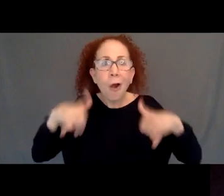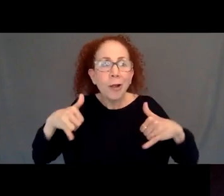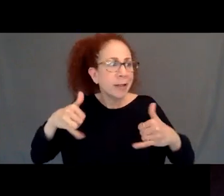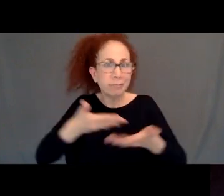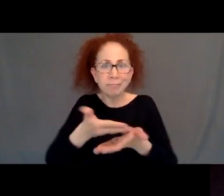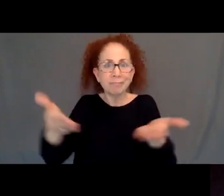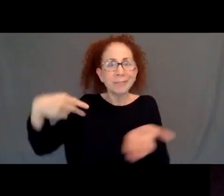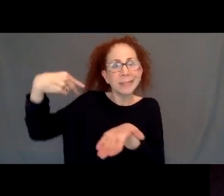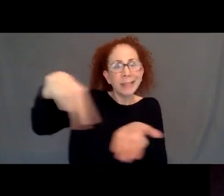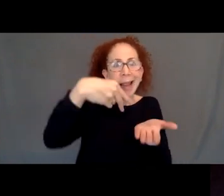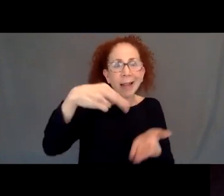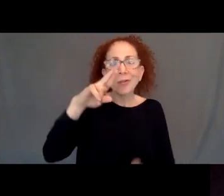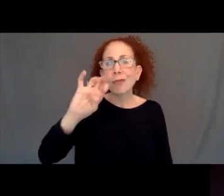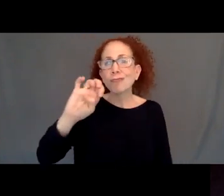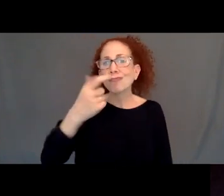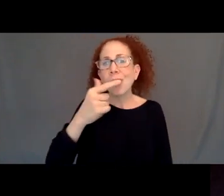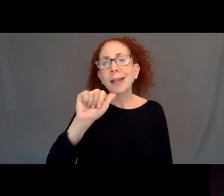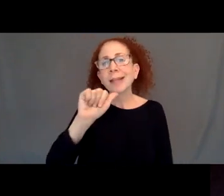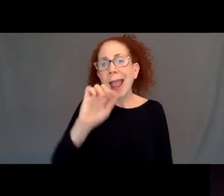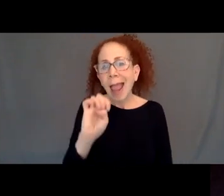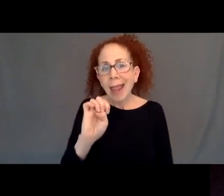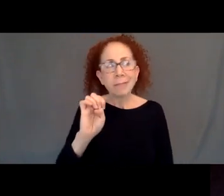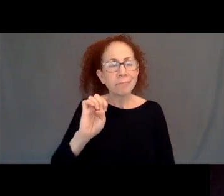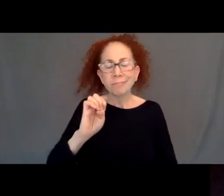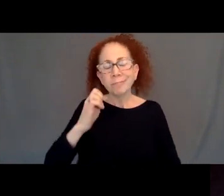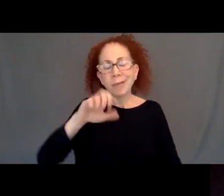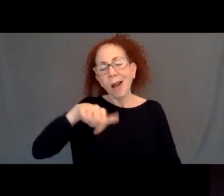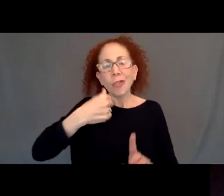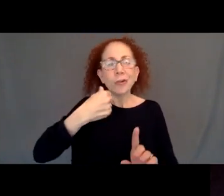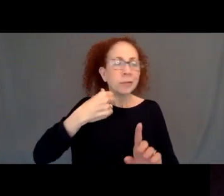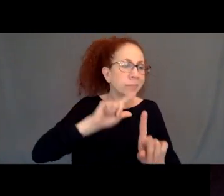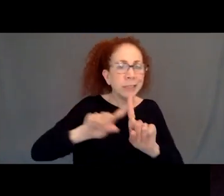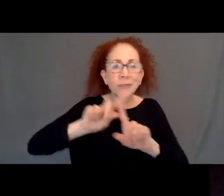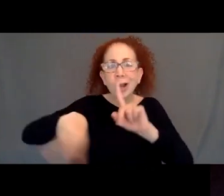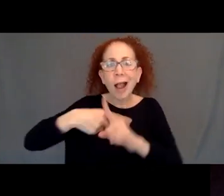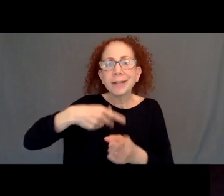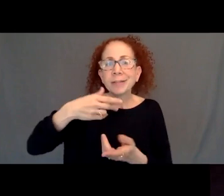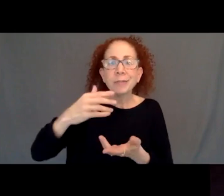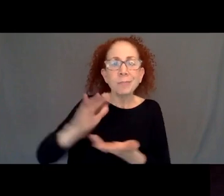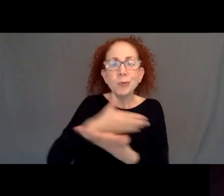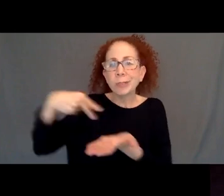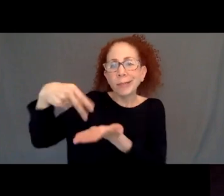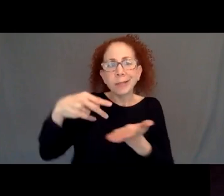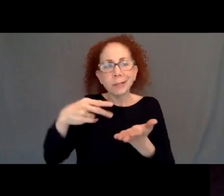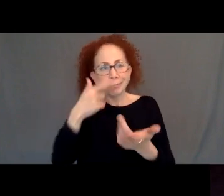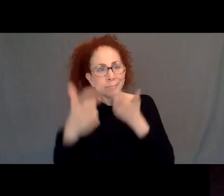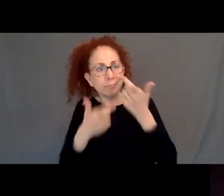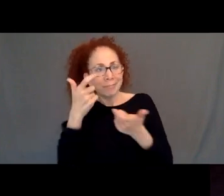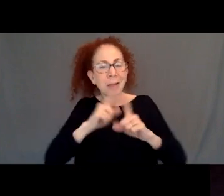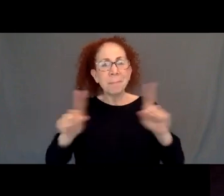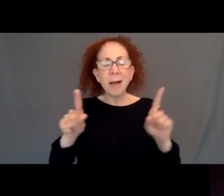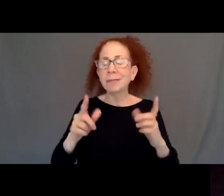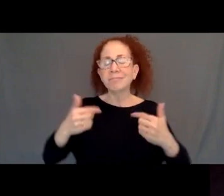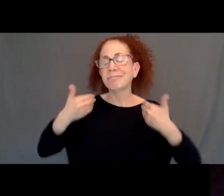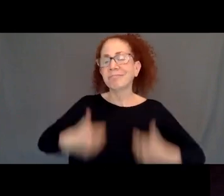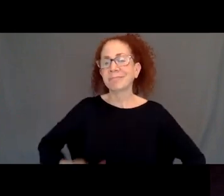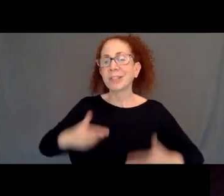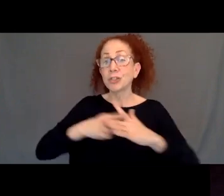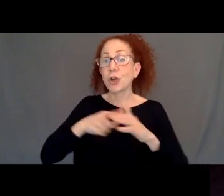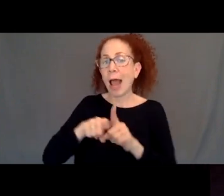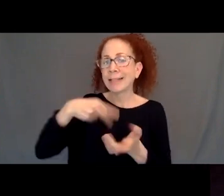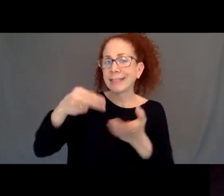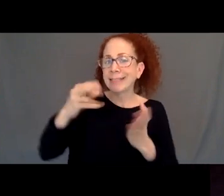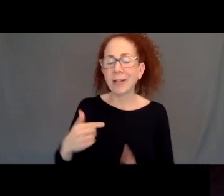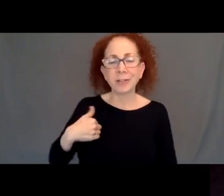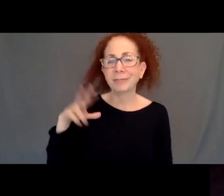dancing reggae and other popular music forms at the time. But I also didn't start out as a dancer. I